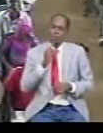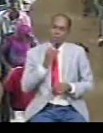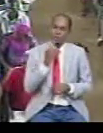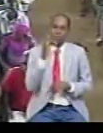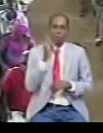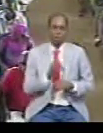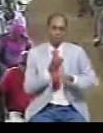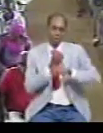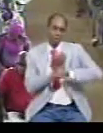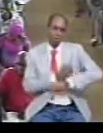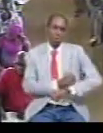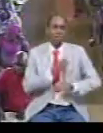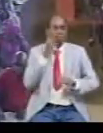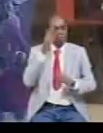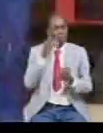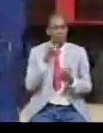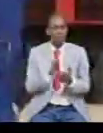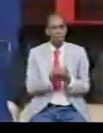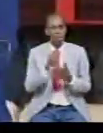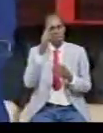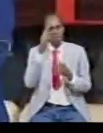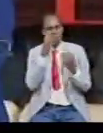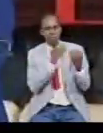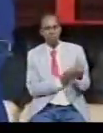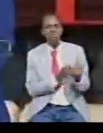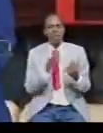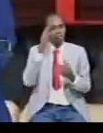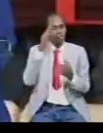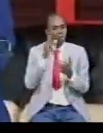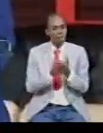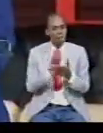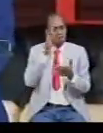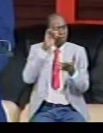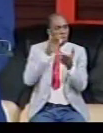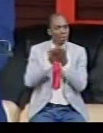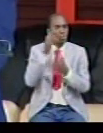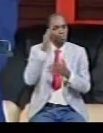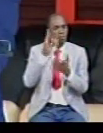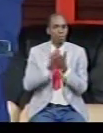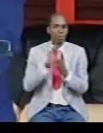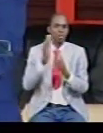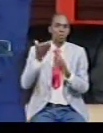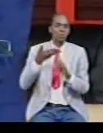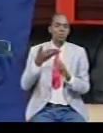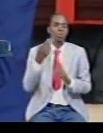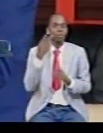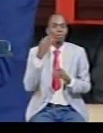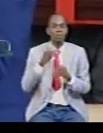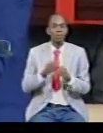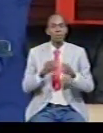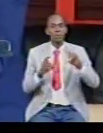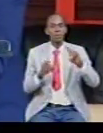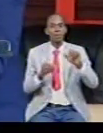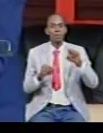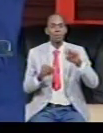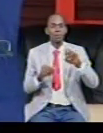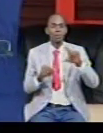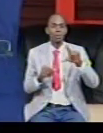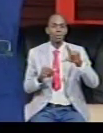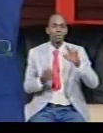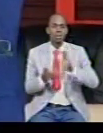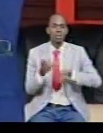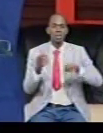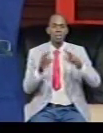contending for that faith, for that belief, and for that conviction. Daniel chapter 3, verse 15.